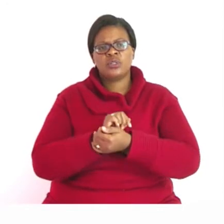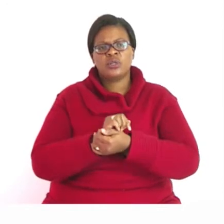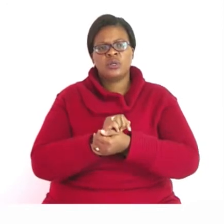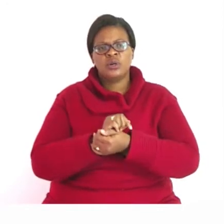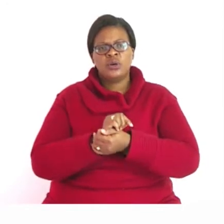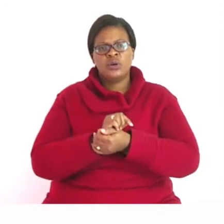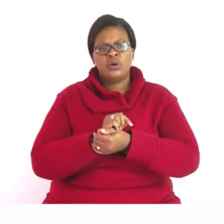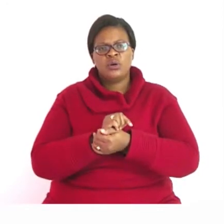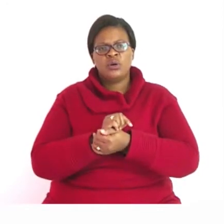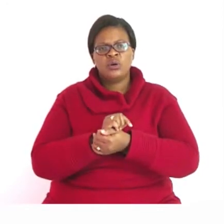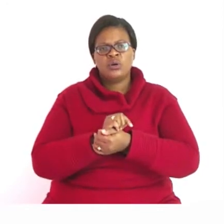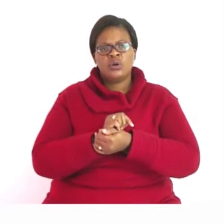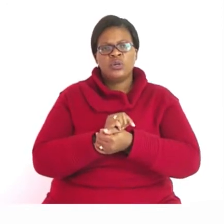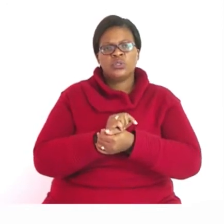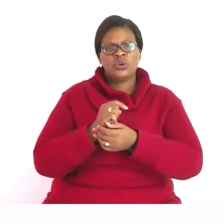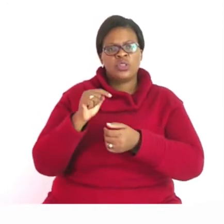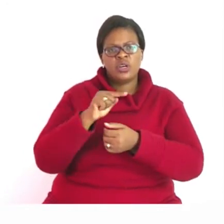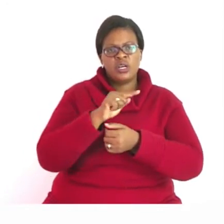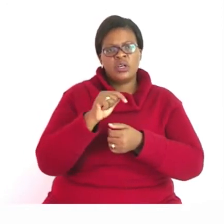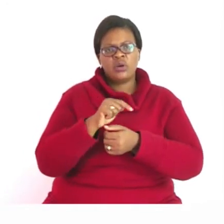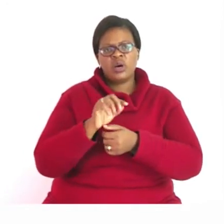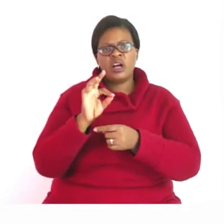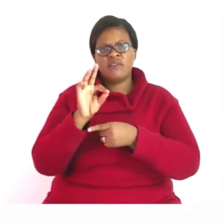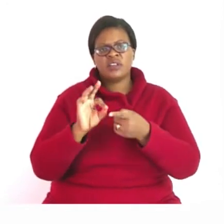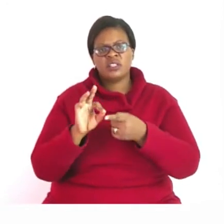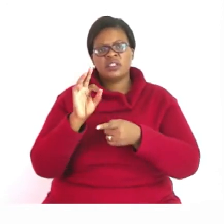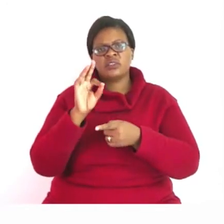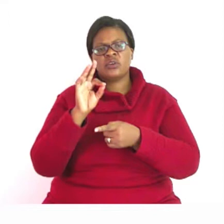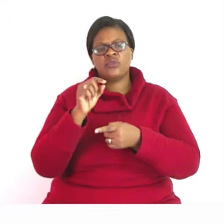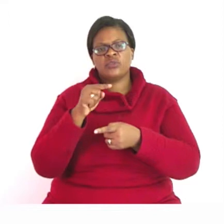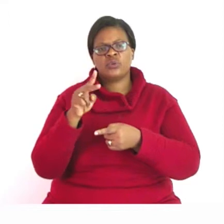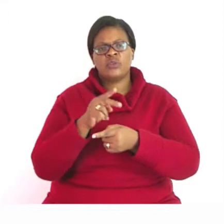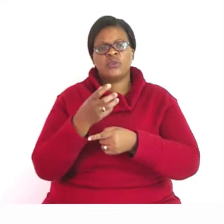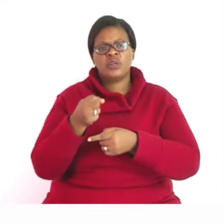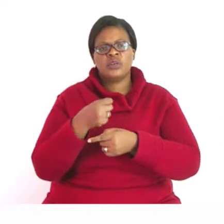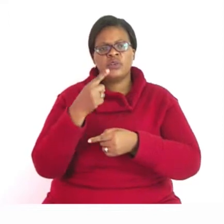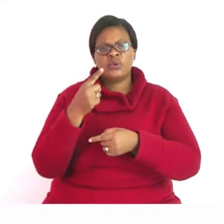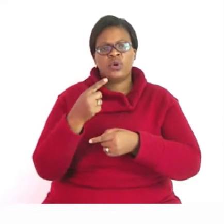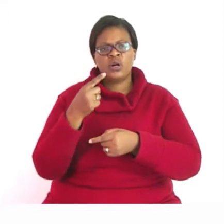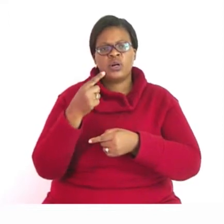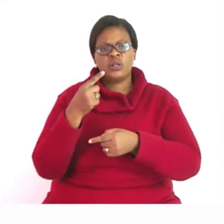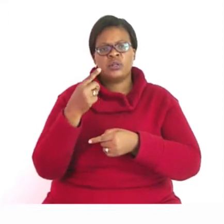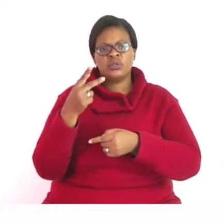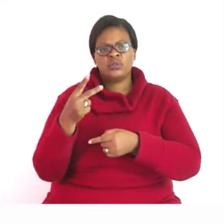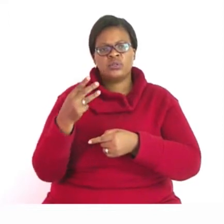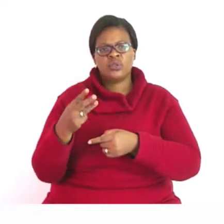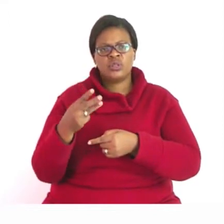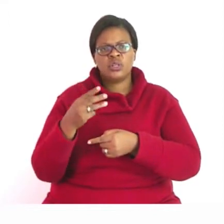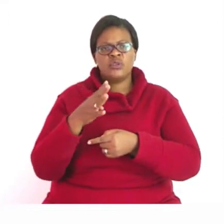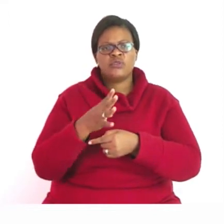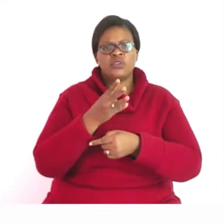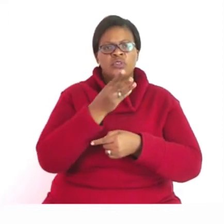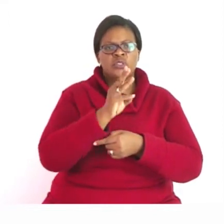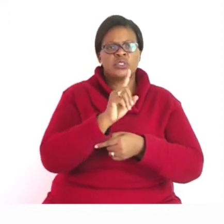are factors of 12. We have 1, 2, 3, 6, 4, 6, and 12.